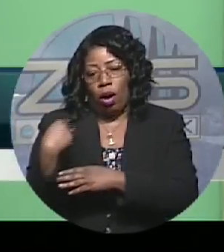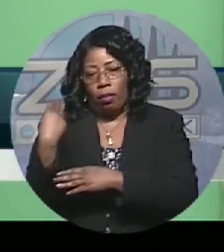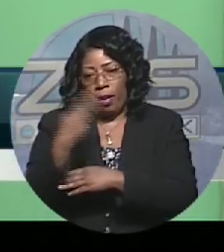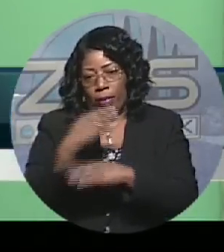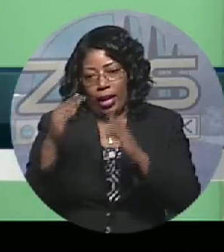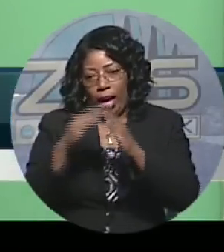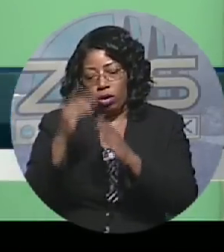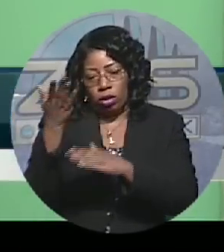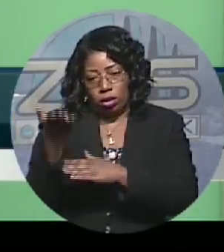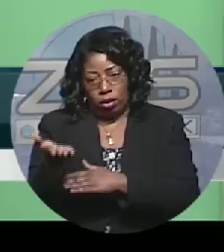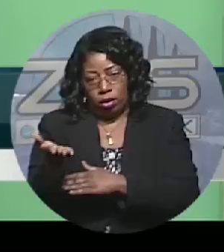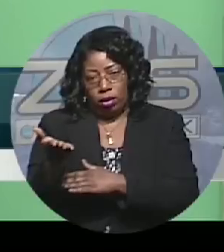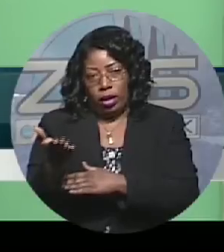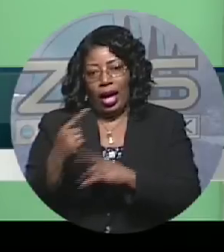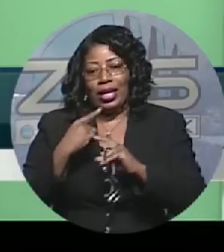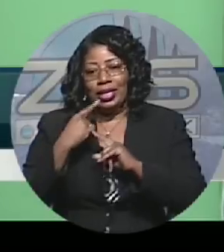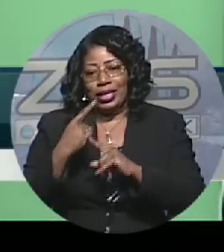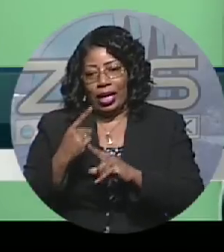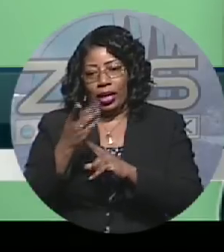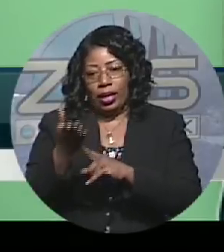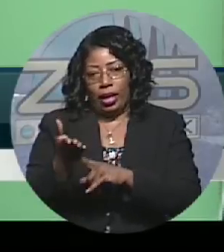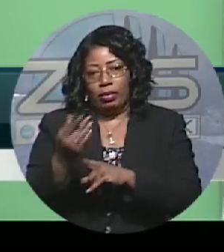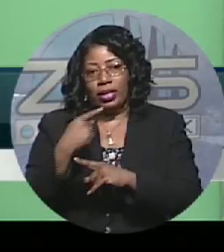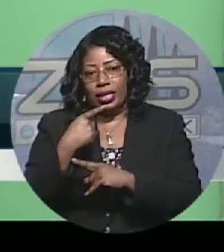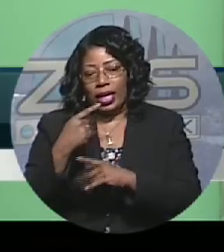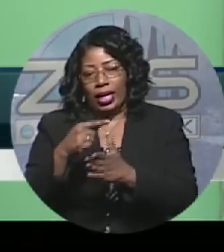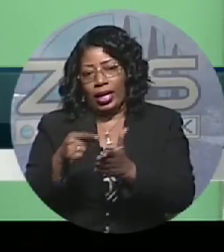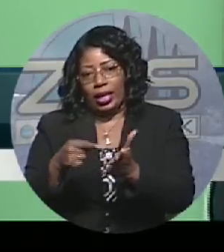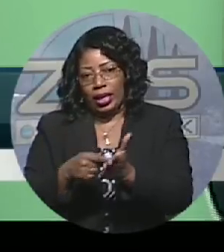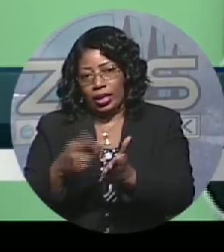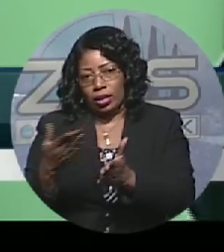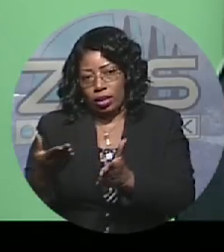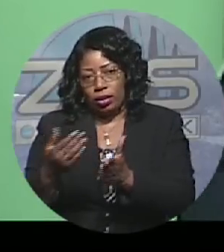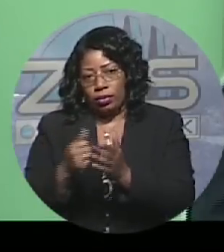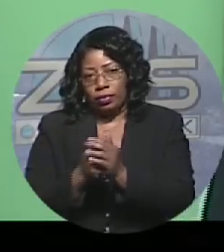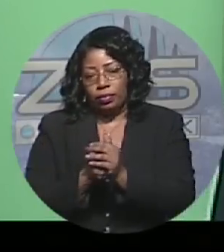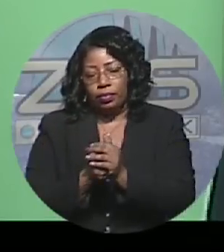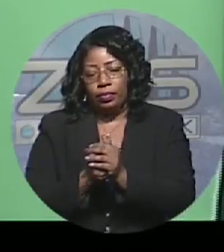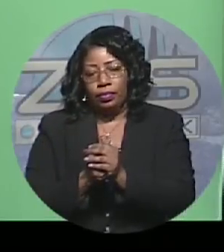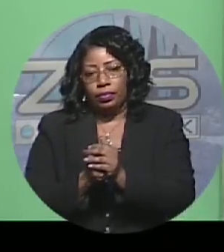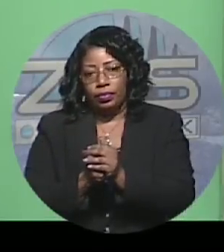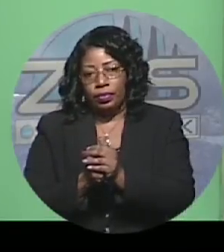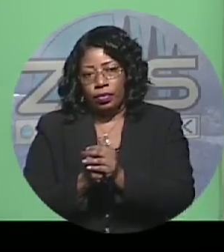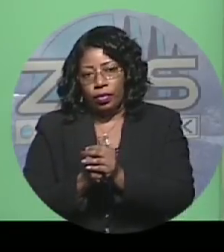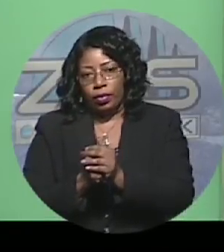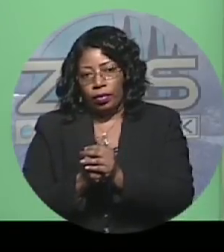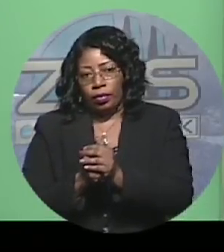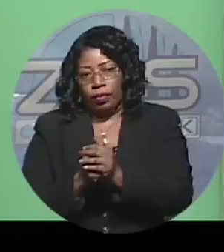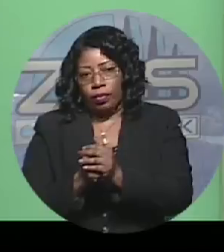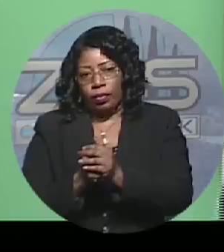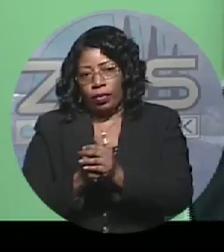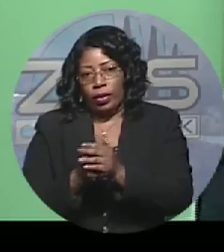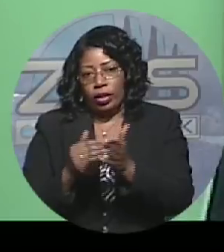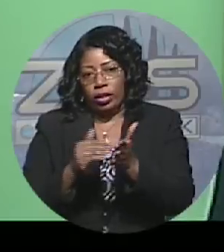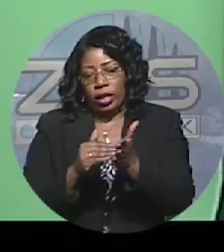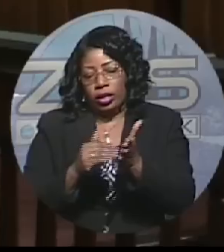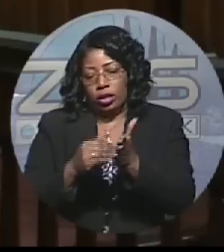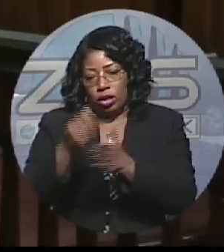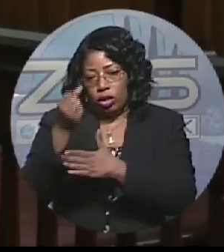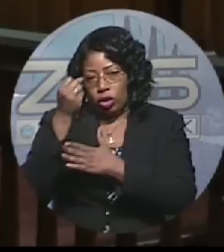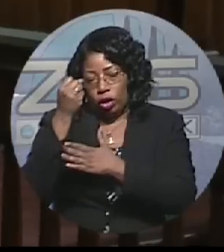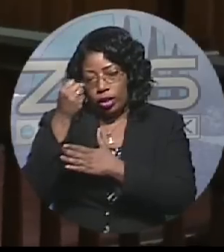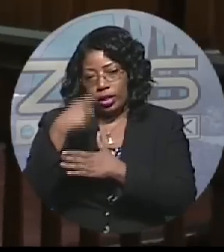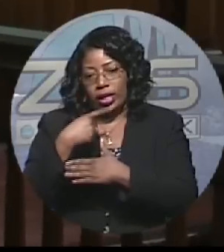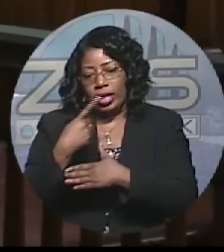judge can order a member of this House to come in here and say this. This is scandalous. Absolute nonsense.